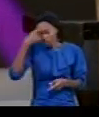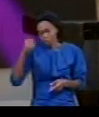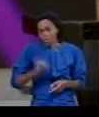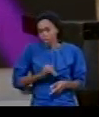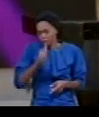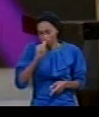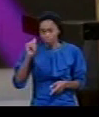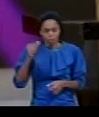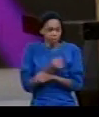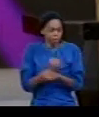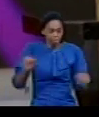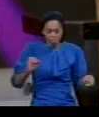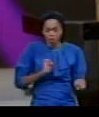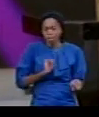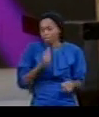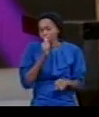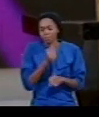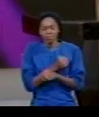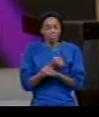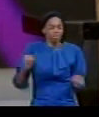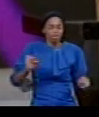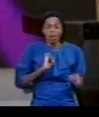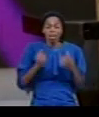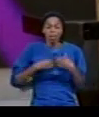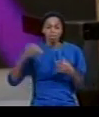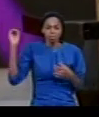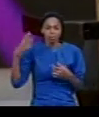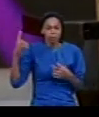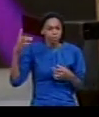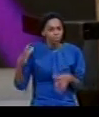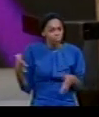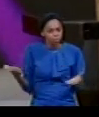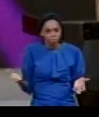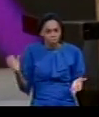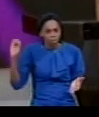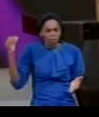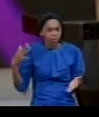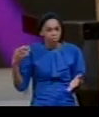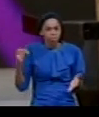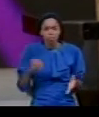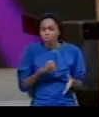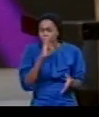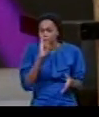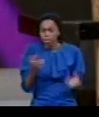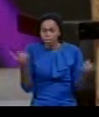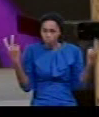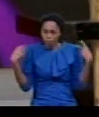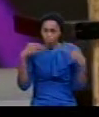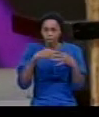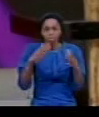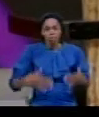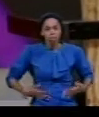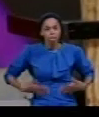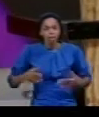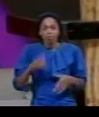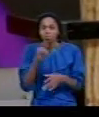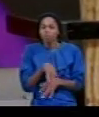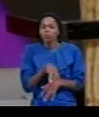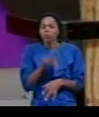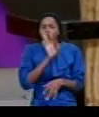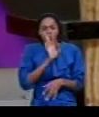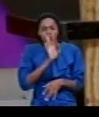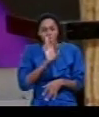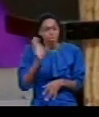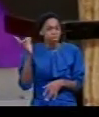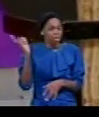saved, I have the grace of God. That grace of God is doing nothing in their life. They frustrate the grace